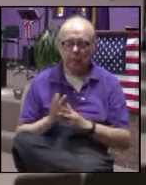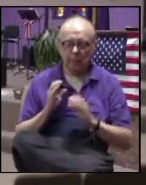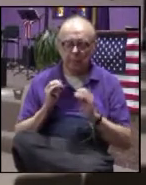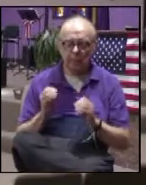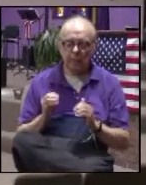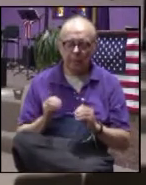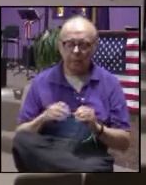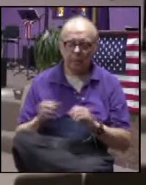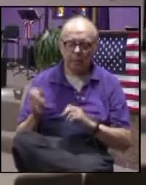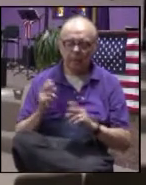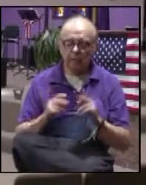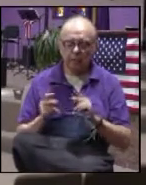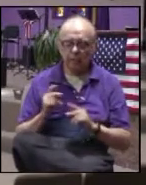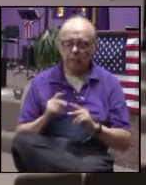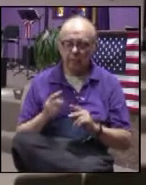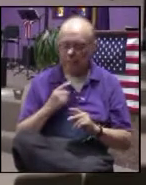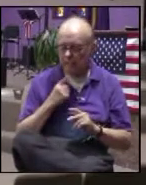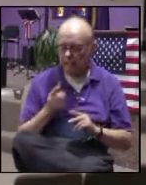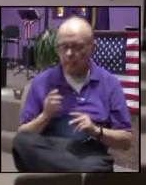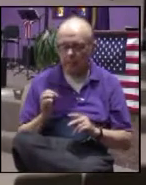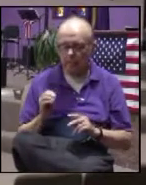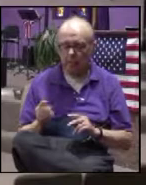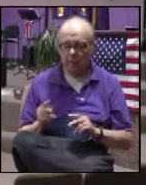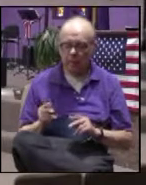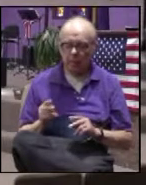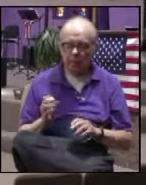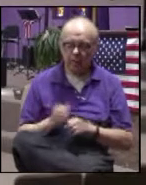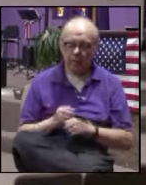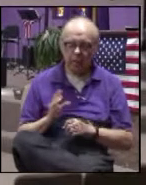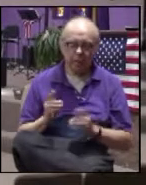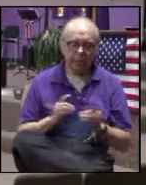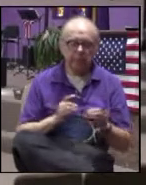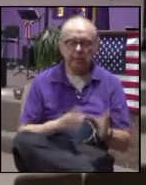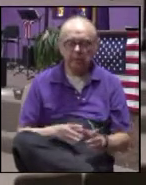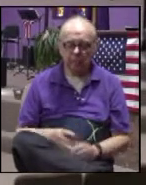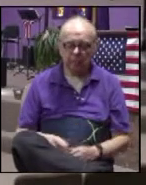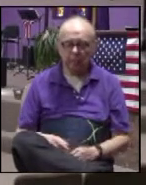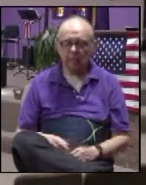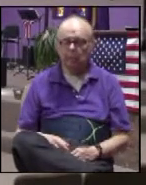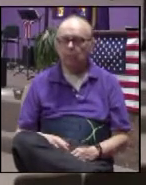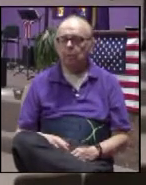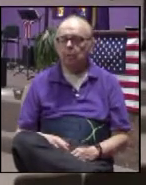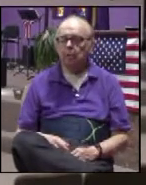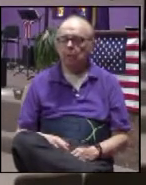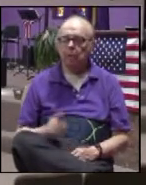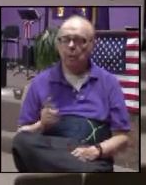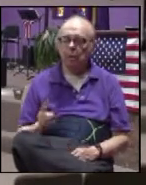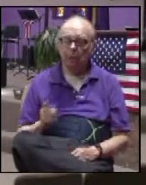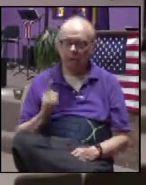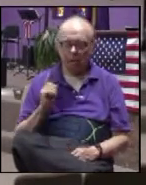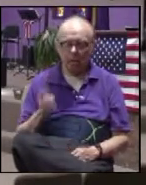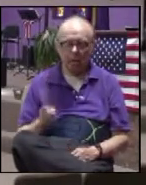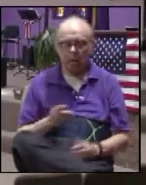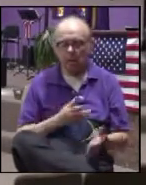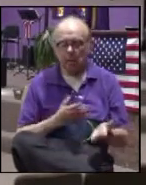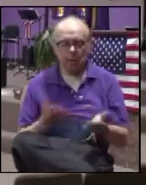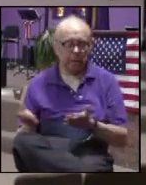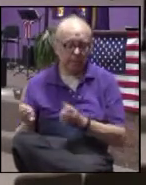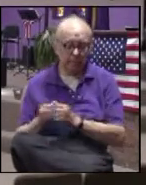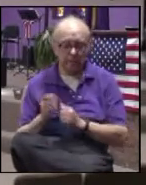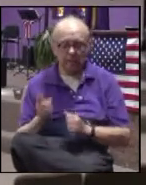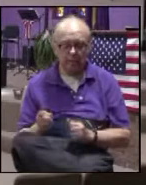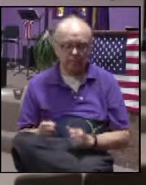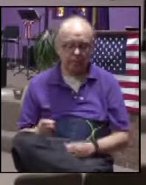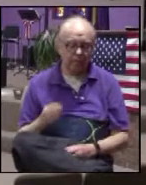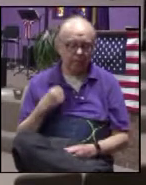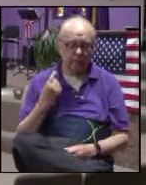take those people and say, okay, now you get your disciple, and you're one that you're bringing along. So